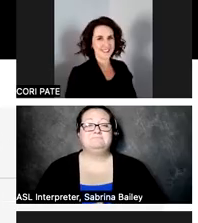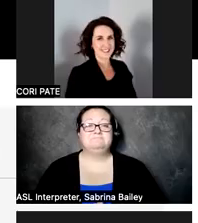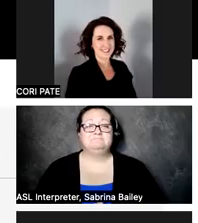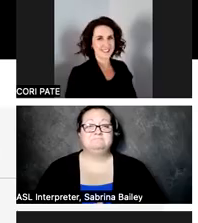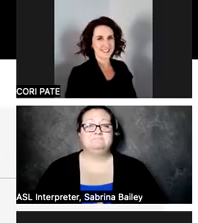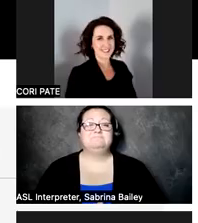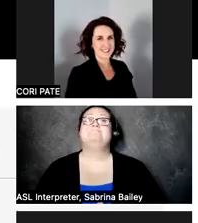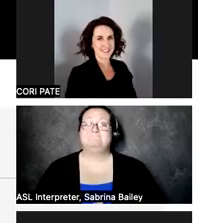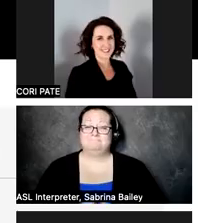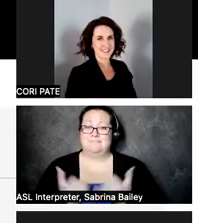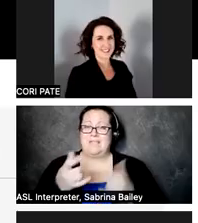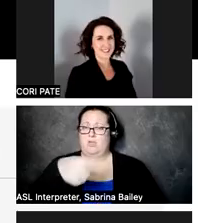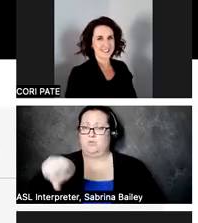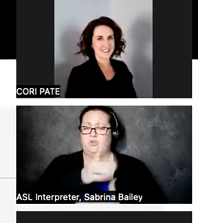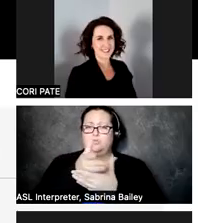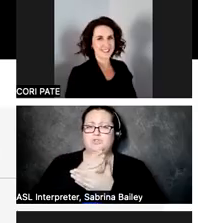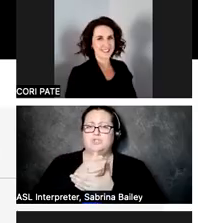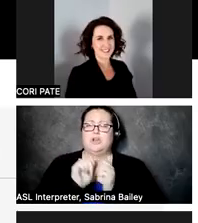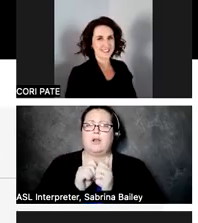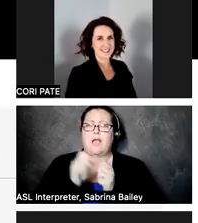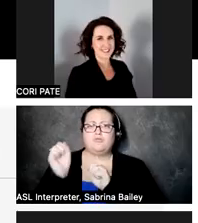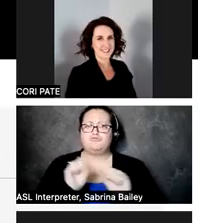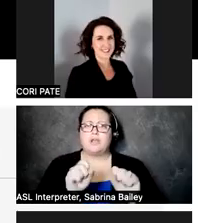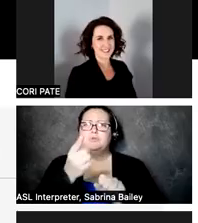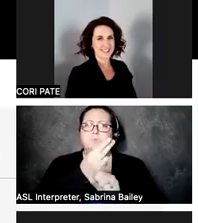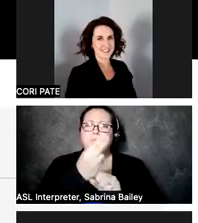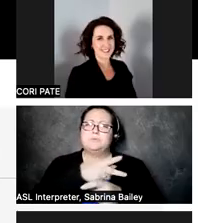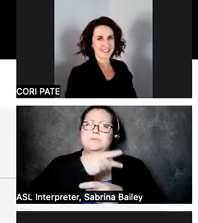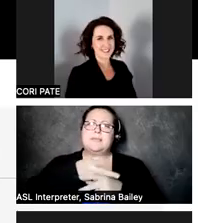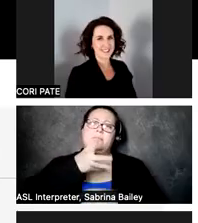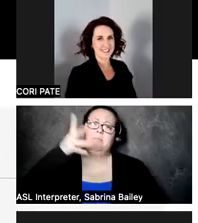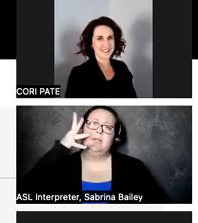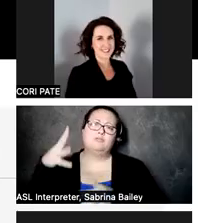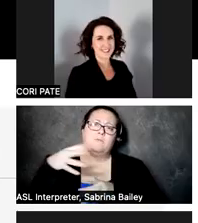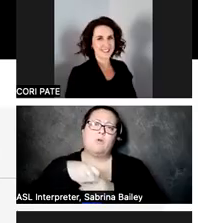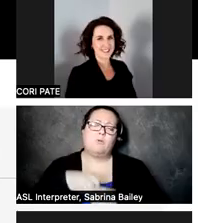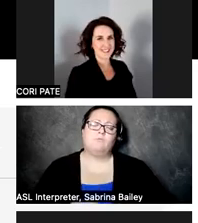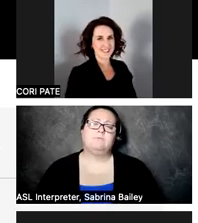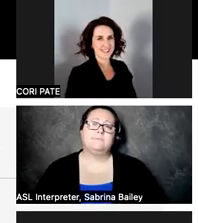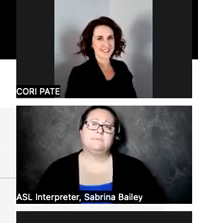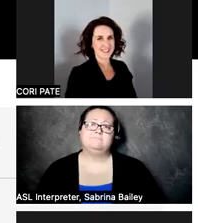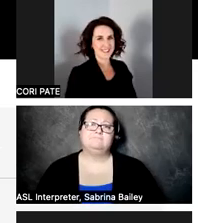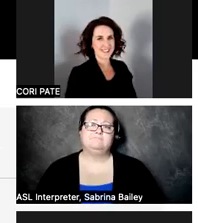Hey, now can you share any strategies you use to keep parents engaged?